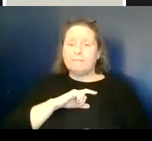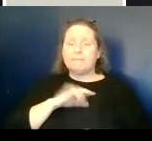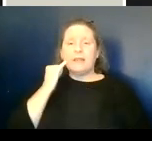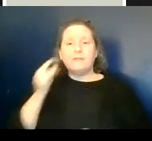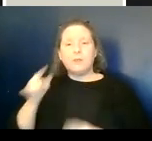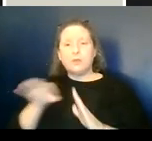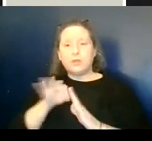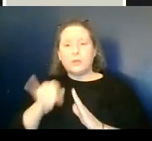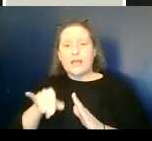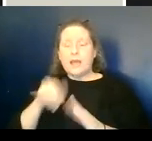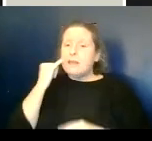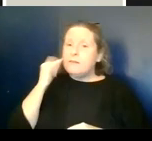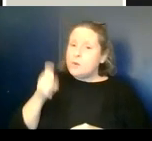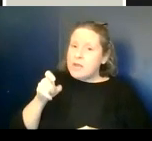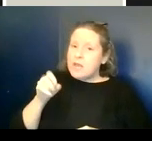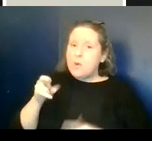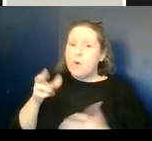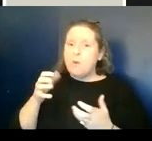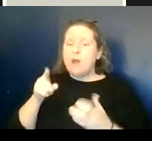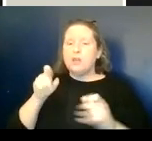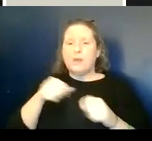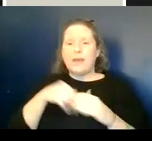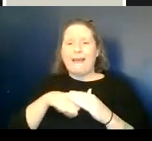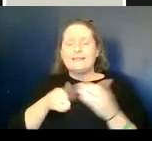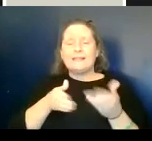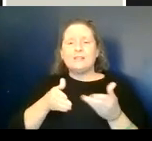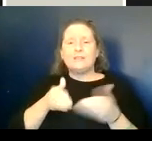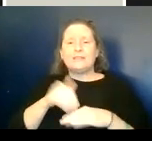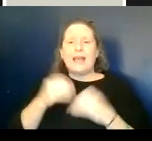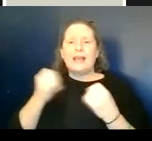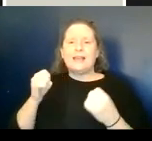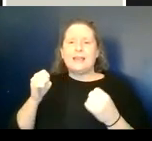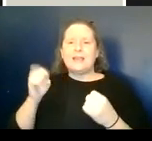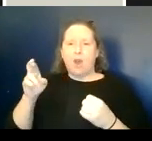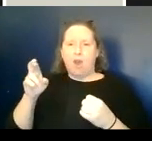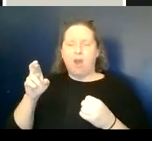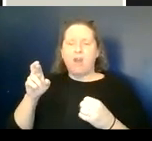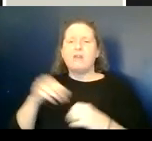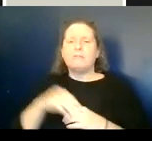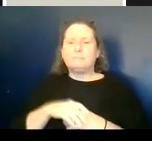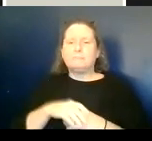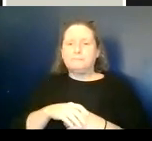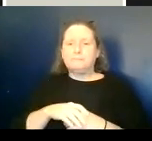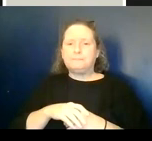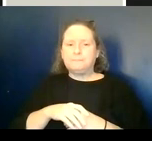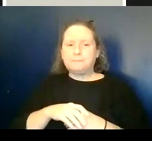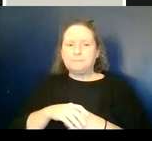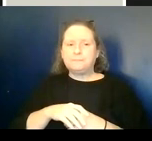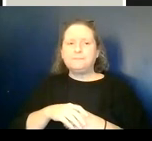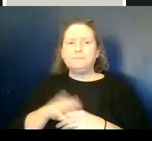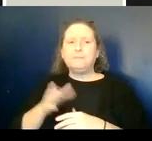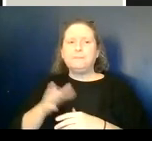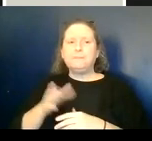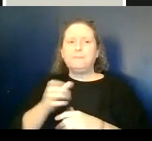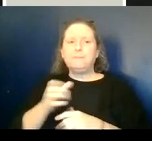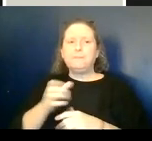need to or want to, you can access services at the emergency room to receive medical care. So